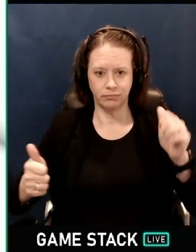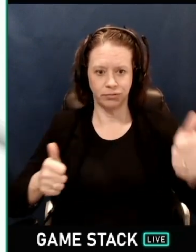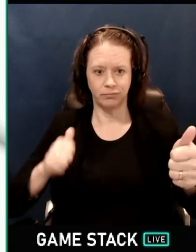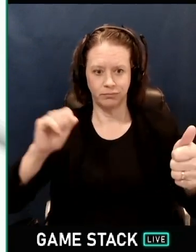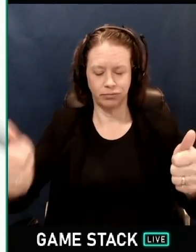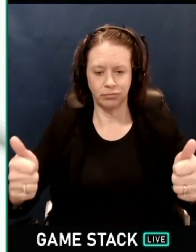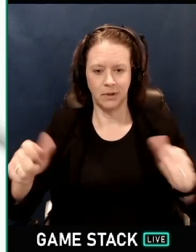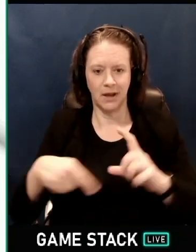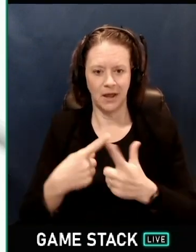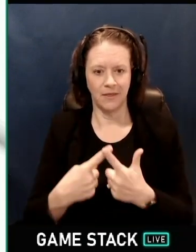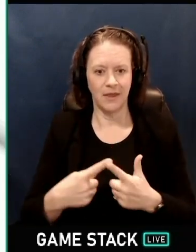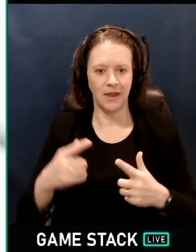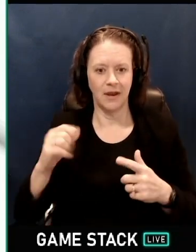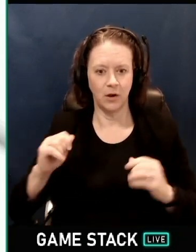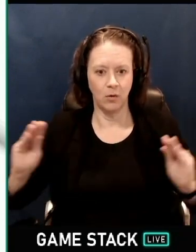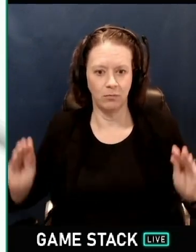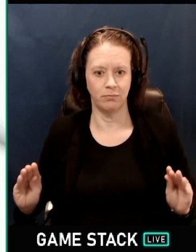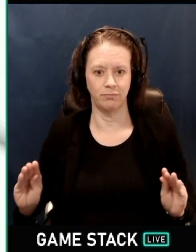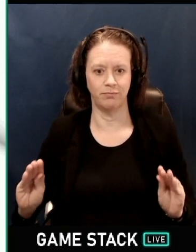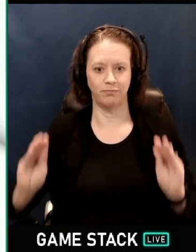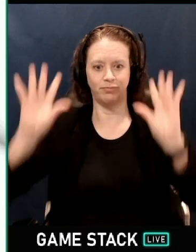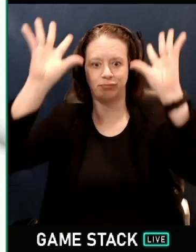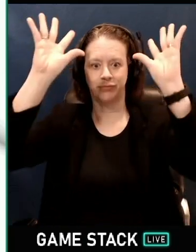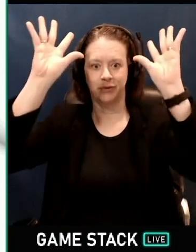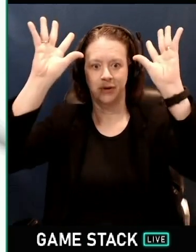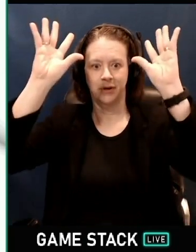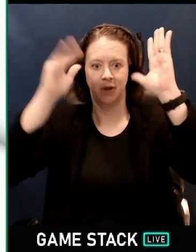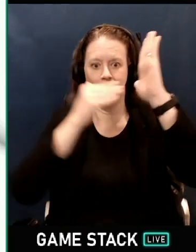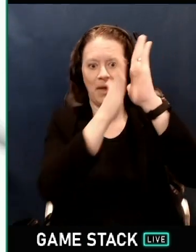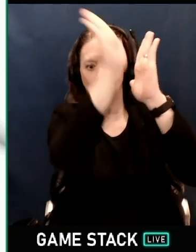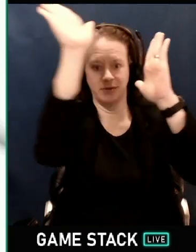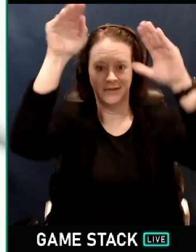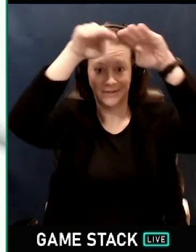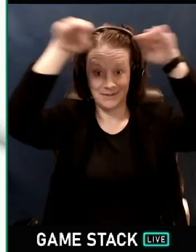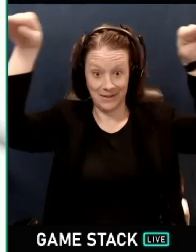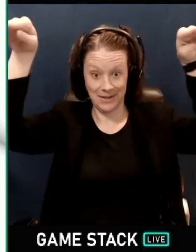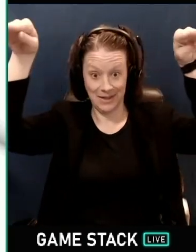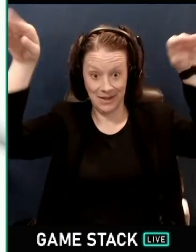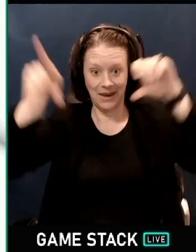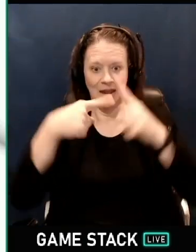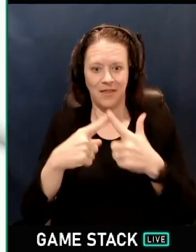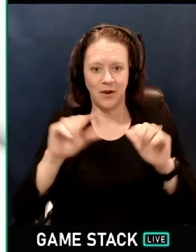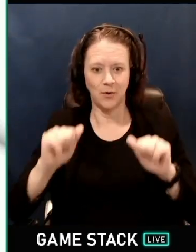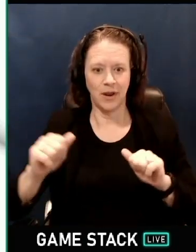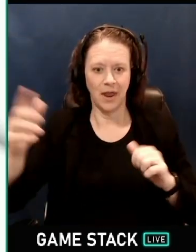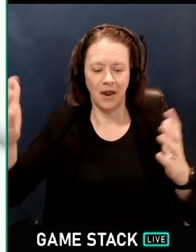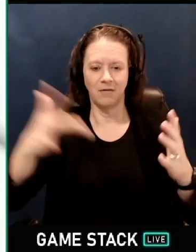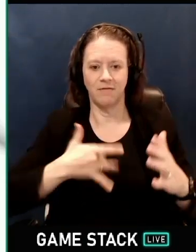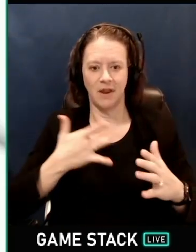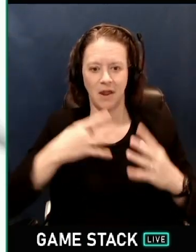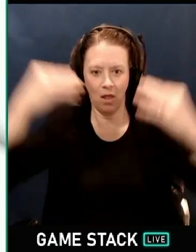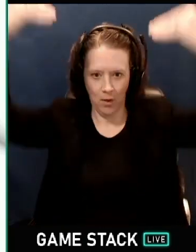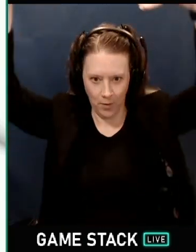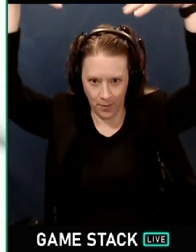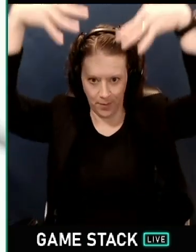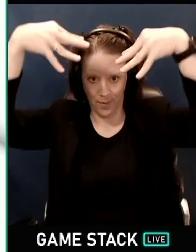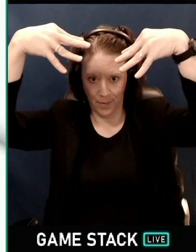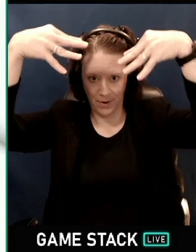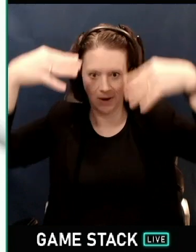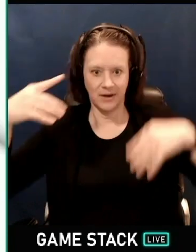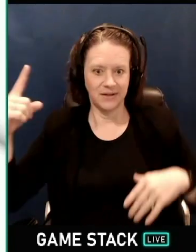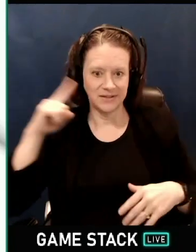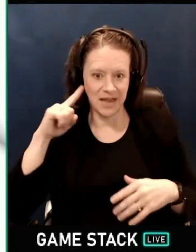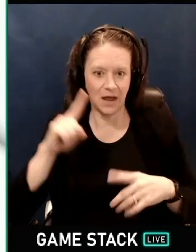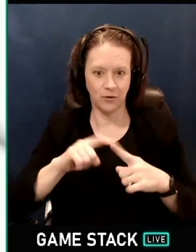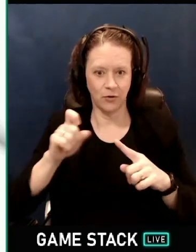you, most commonly by projecting sound from upward firing speakers to reflect